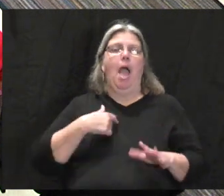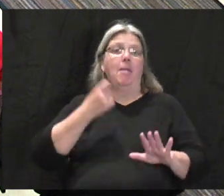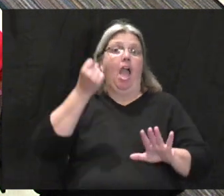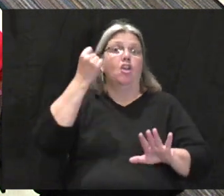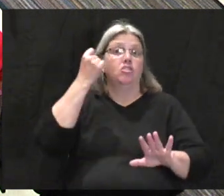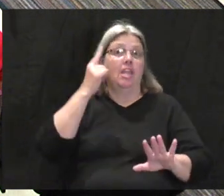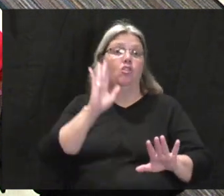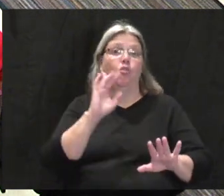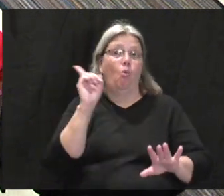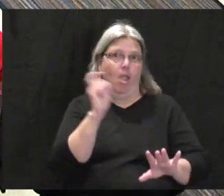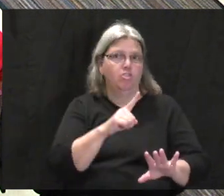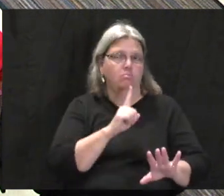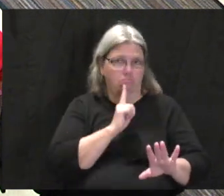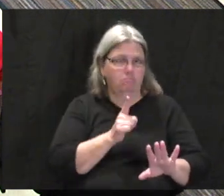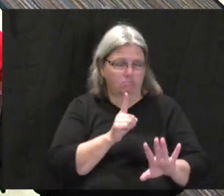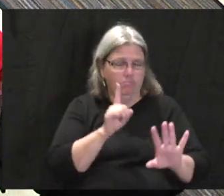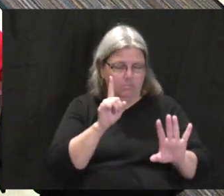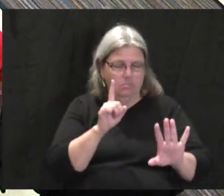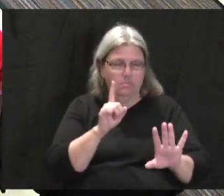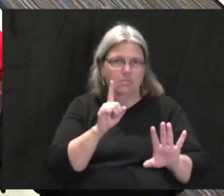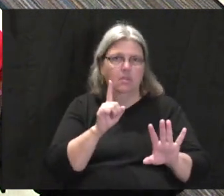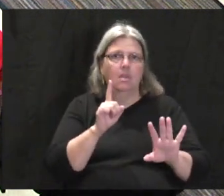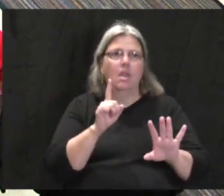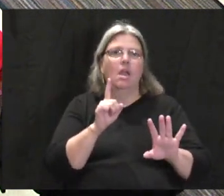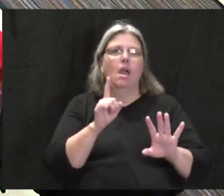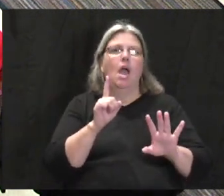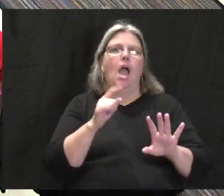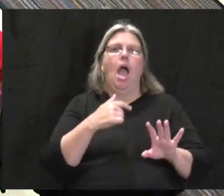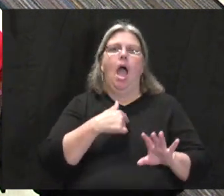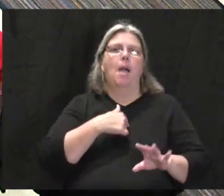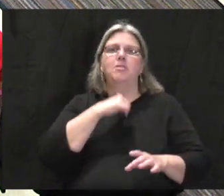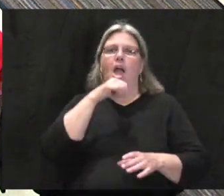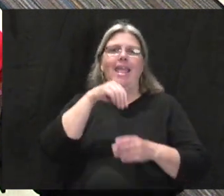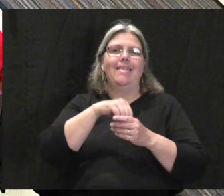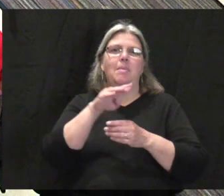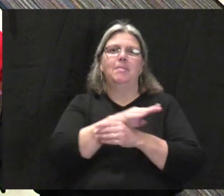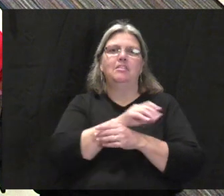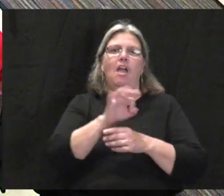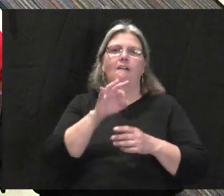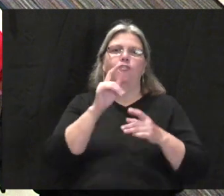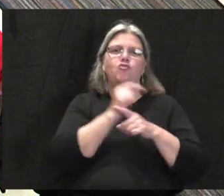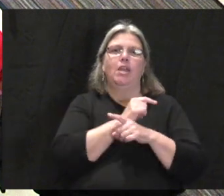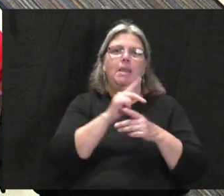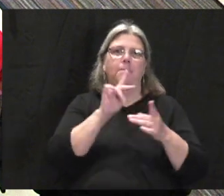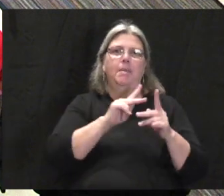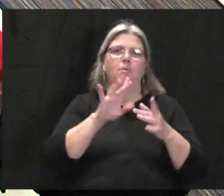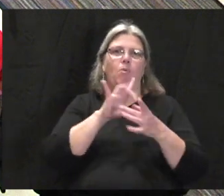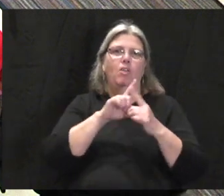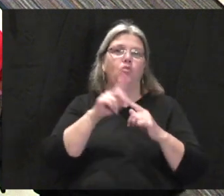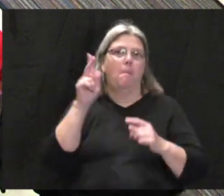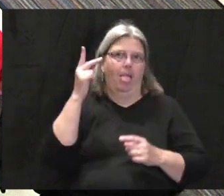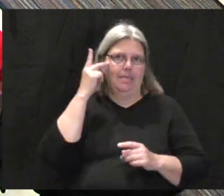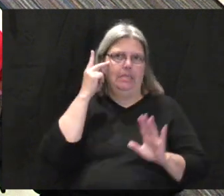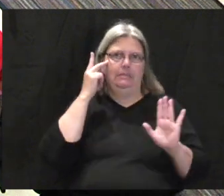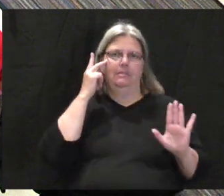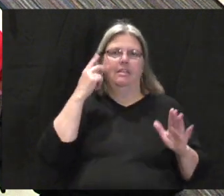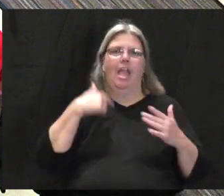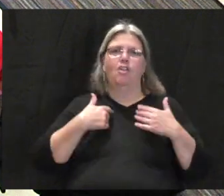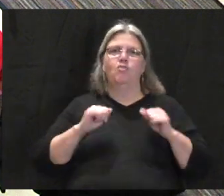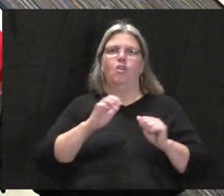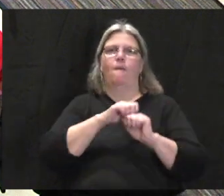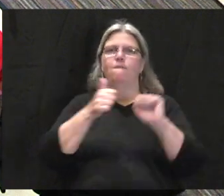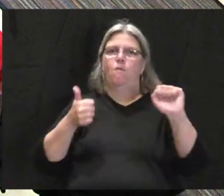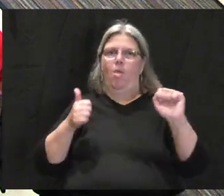that. I'm in the business of educating kids, and I know exactly what you're saying. I watch the news and I see what happened